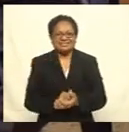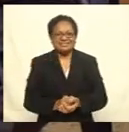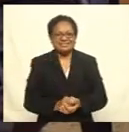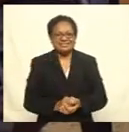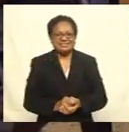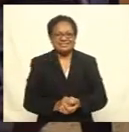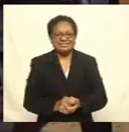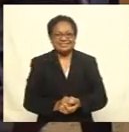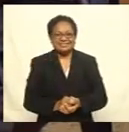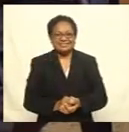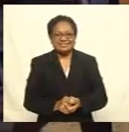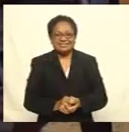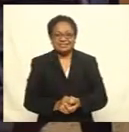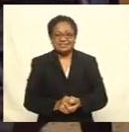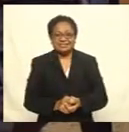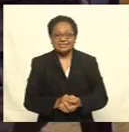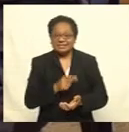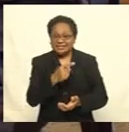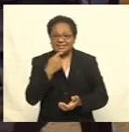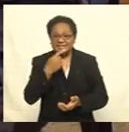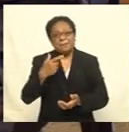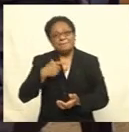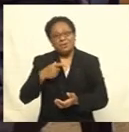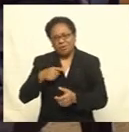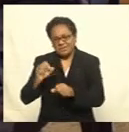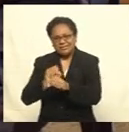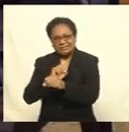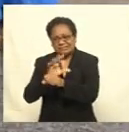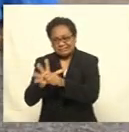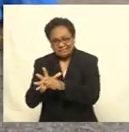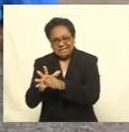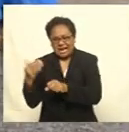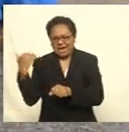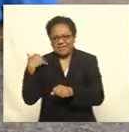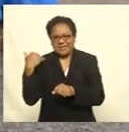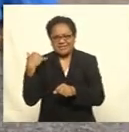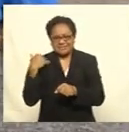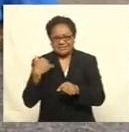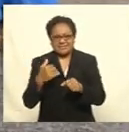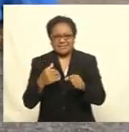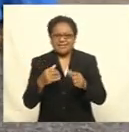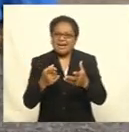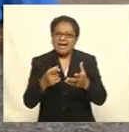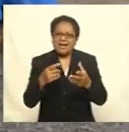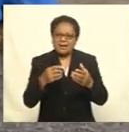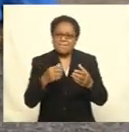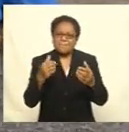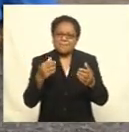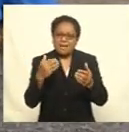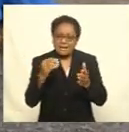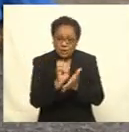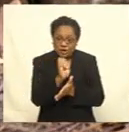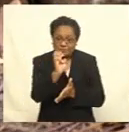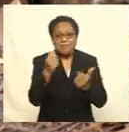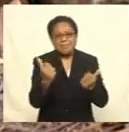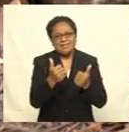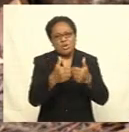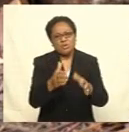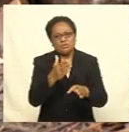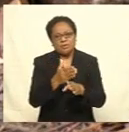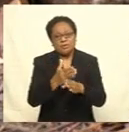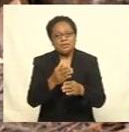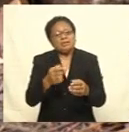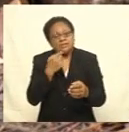three feels that with the COVID-19 crisis taking a toll on our economy and many losing jobs, it's up to us individually to look